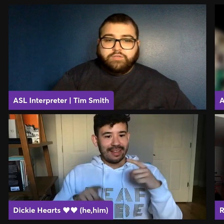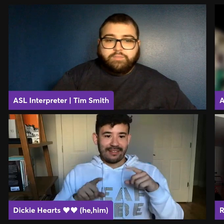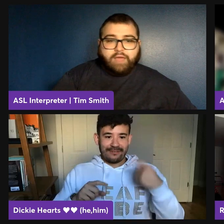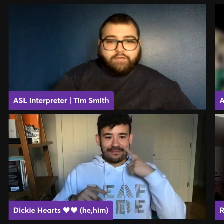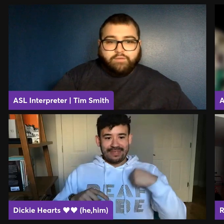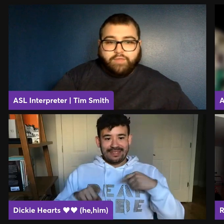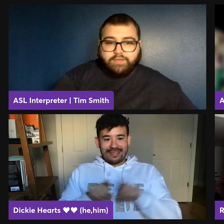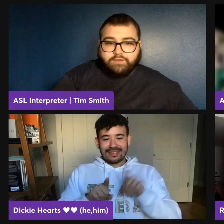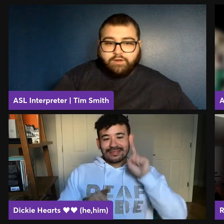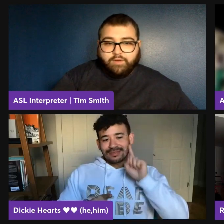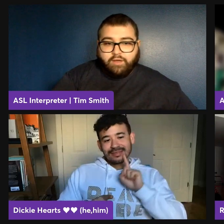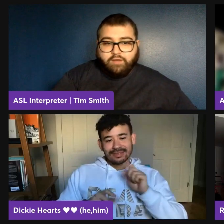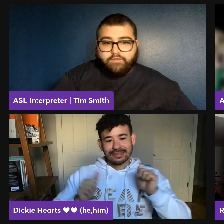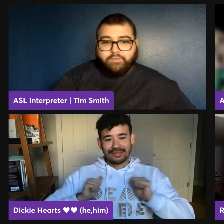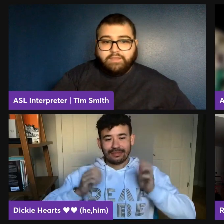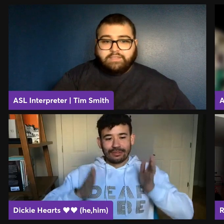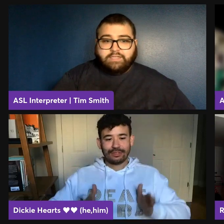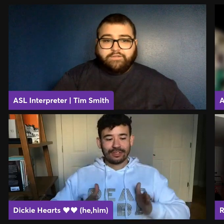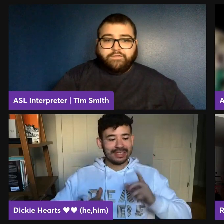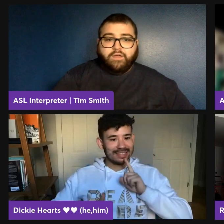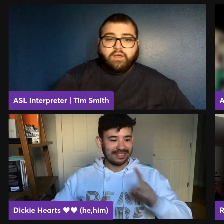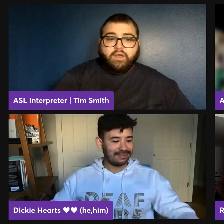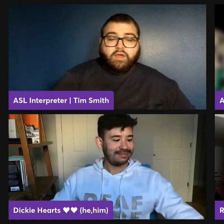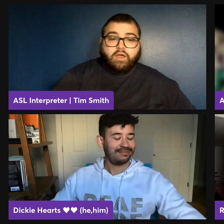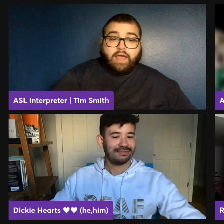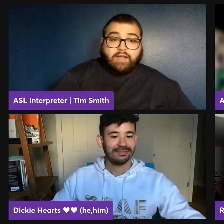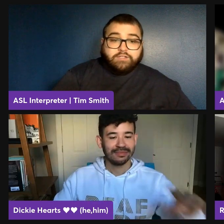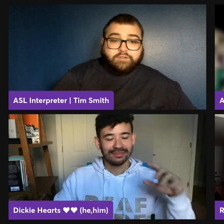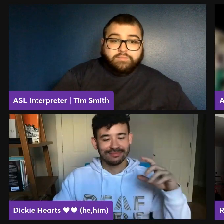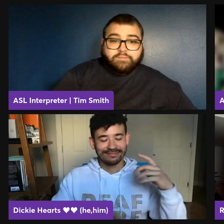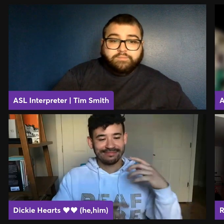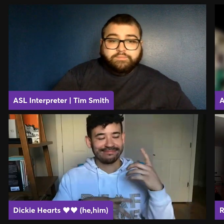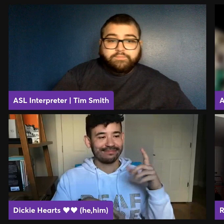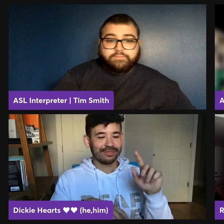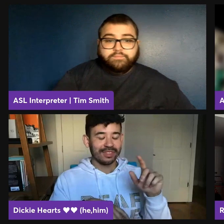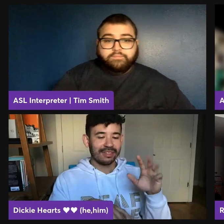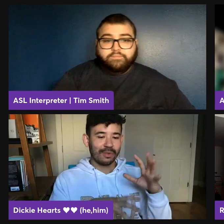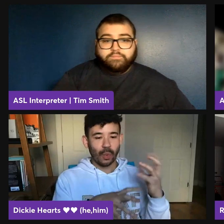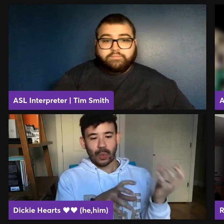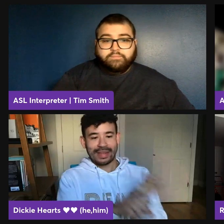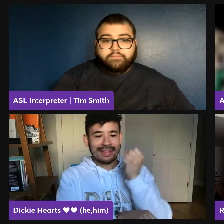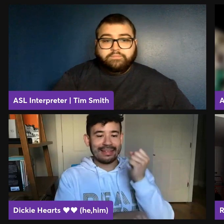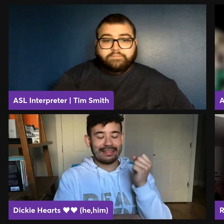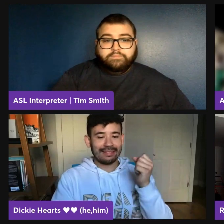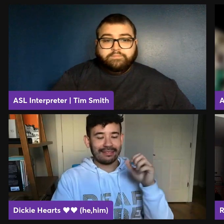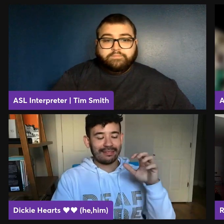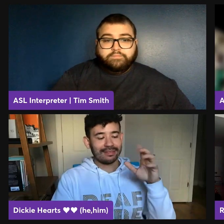there's huge impactful things that are going on for me as a deaf actor.